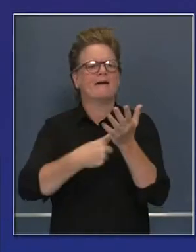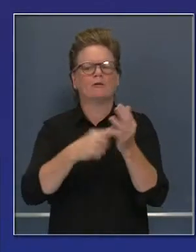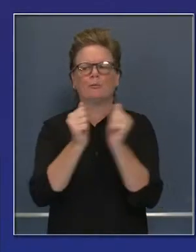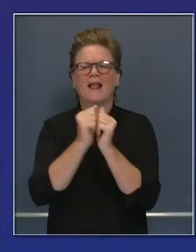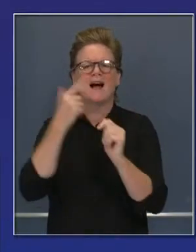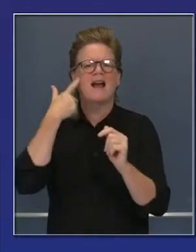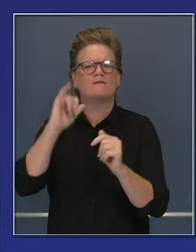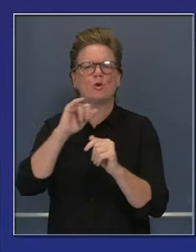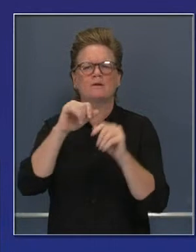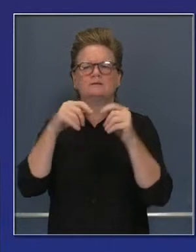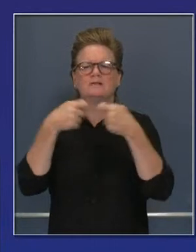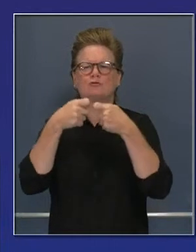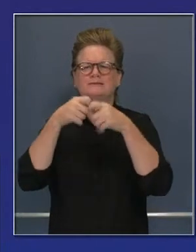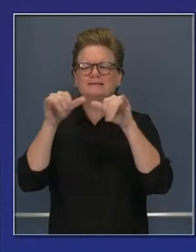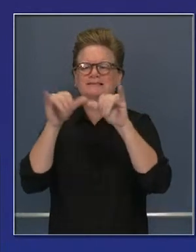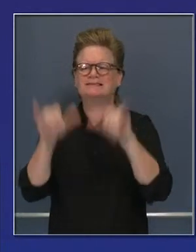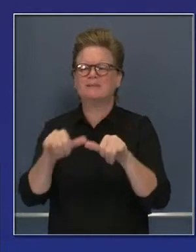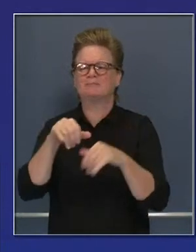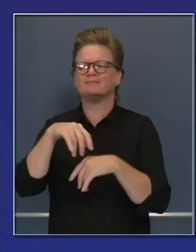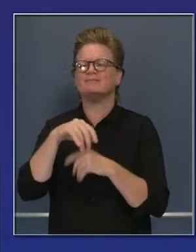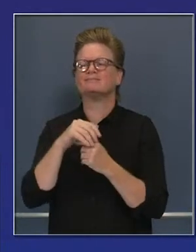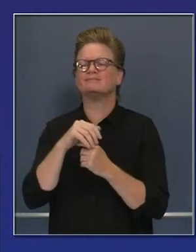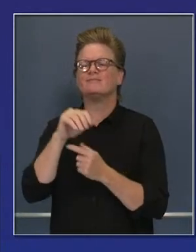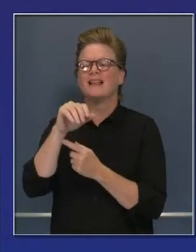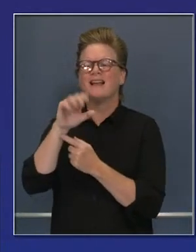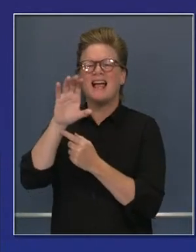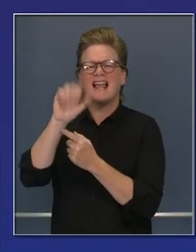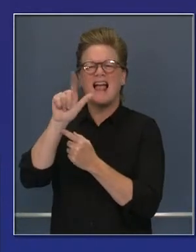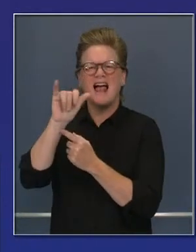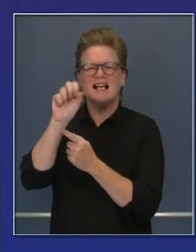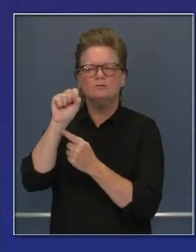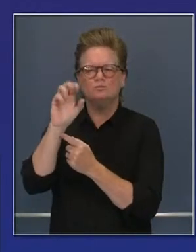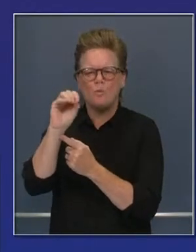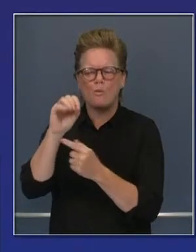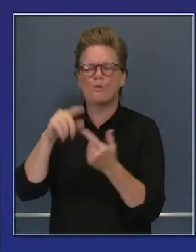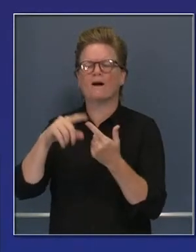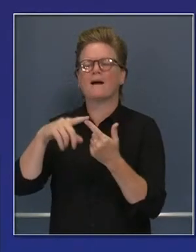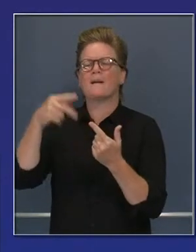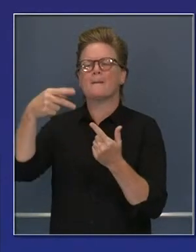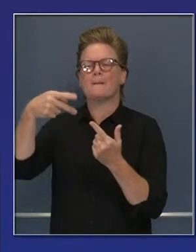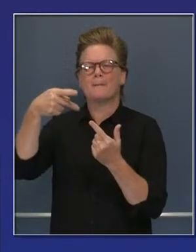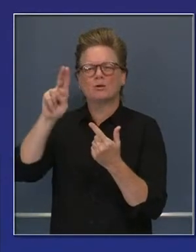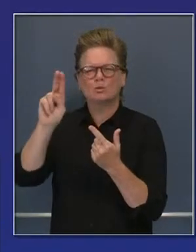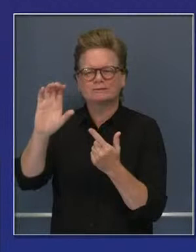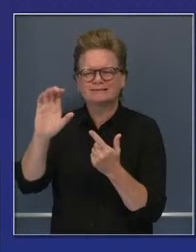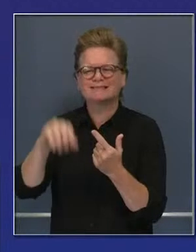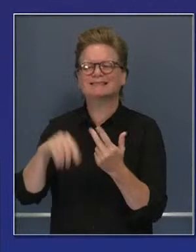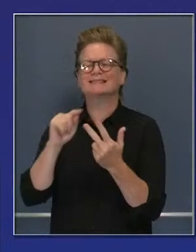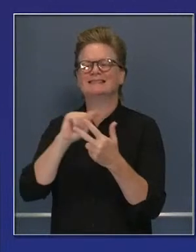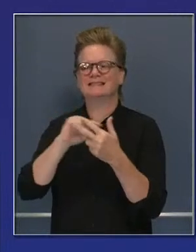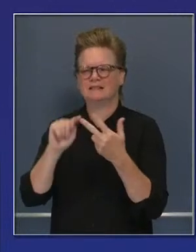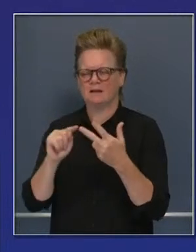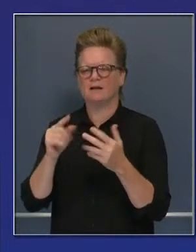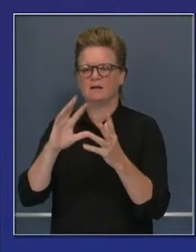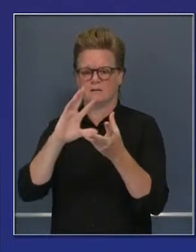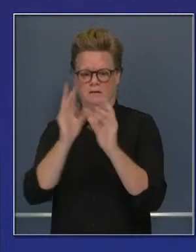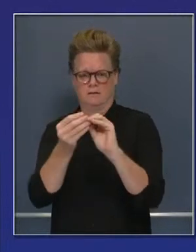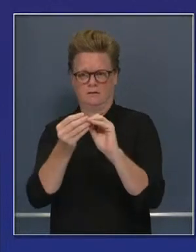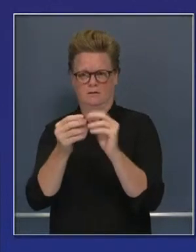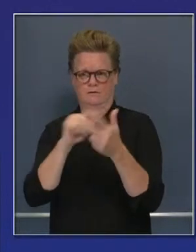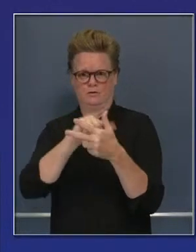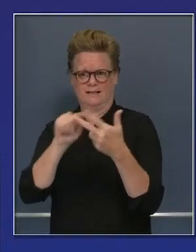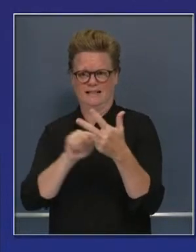System Operator, CAISO, and the California Public Utility Commission. That's the three-legged stool of our energy supply and